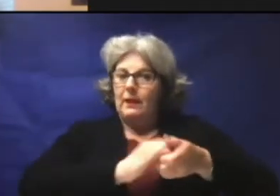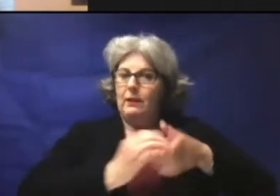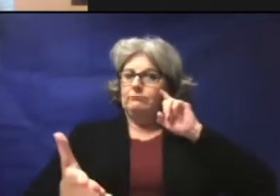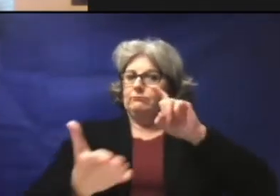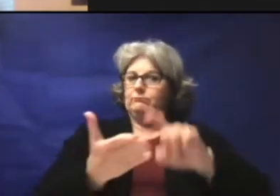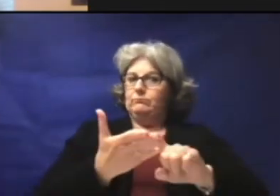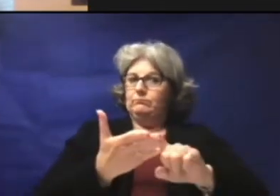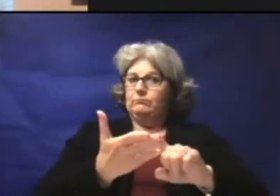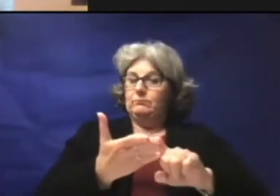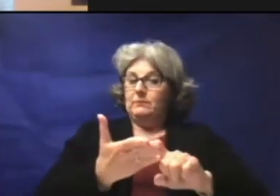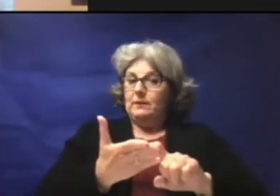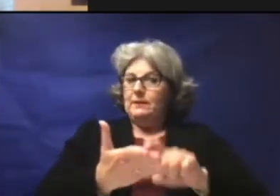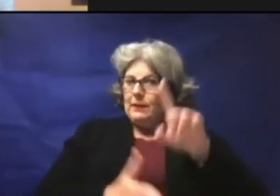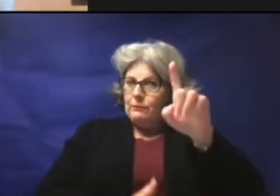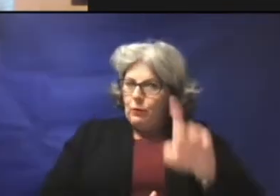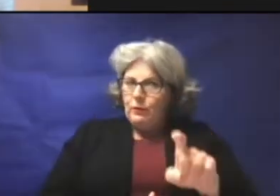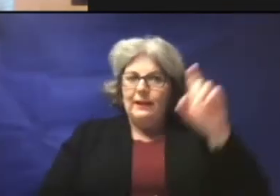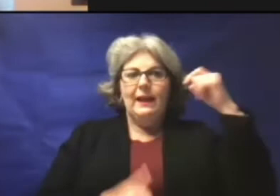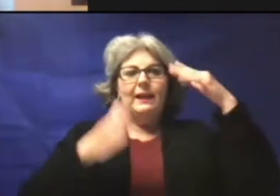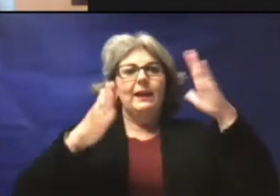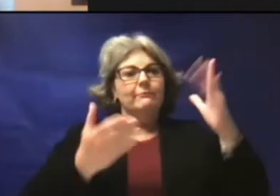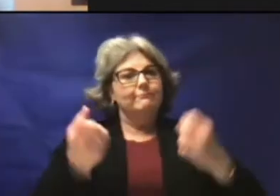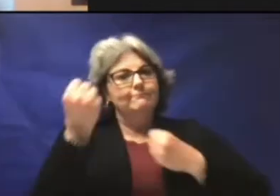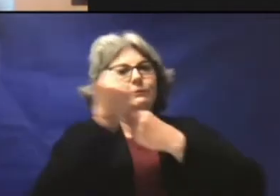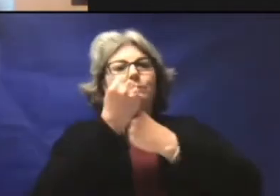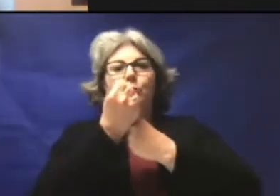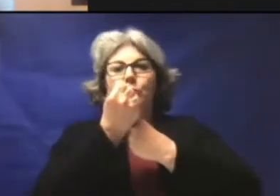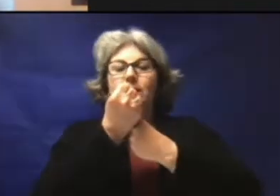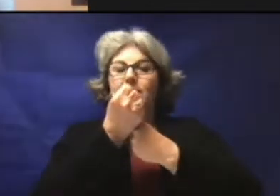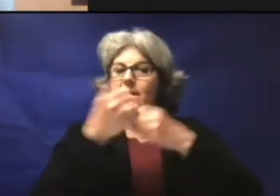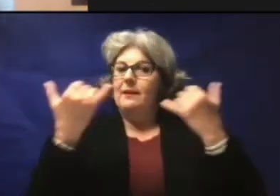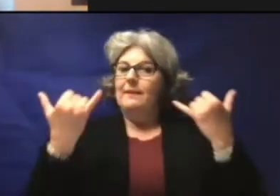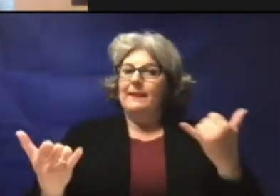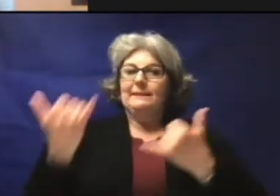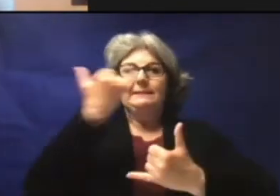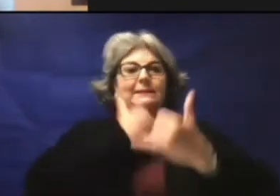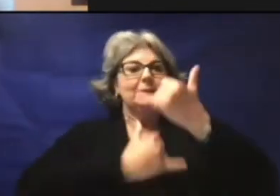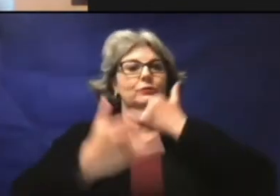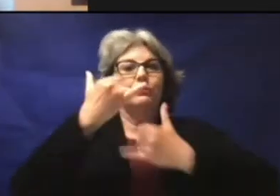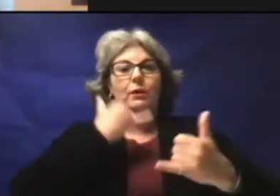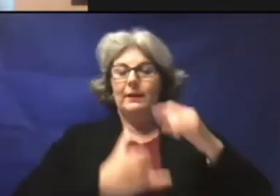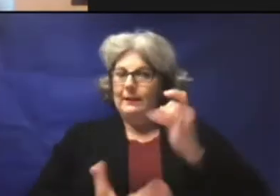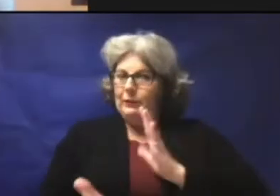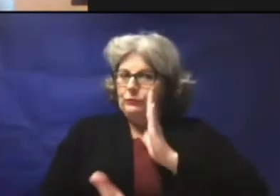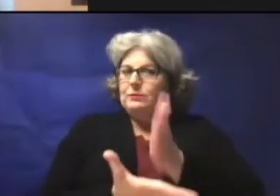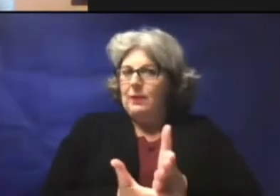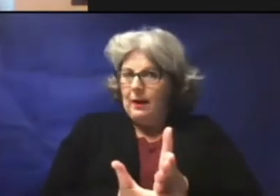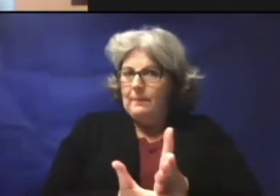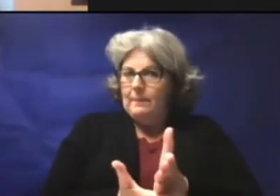what it is. And that's what we need, is a governor that can stand with us and saying that this is wrong and it needs to stop.